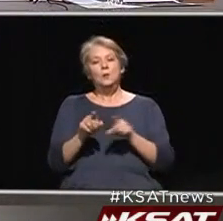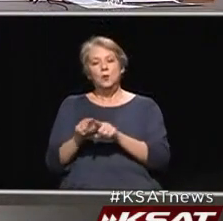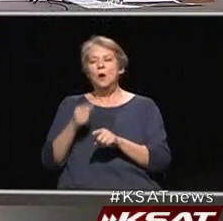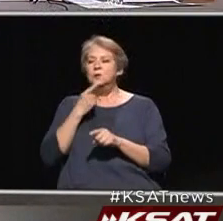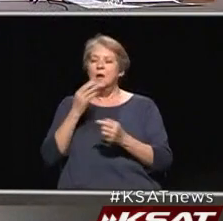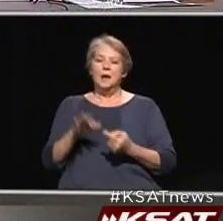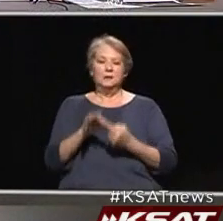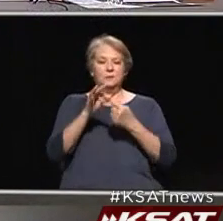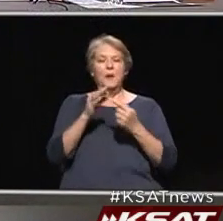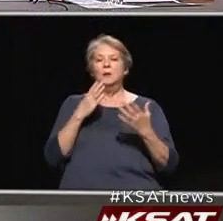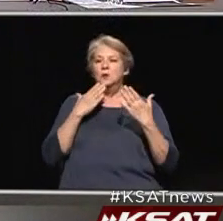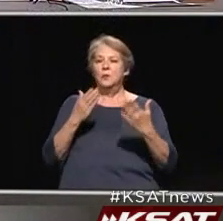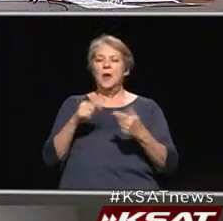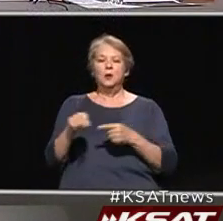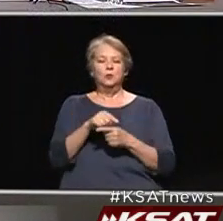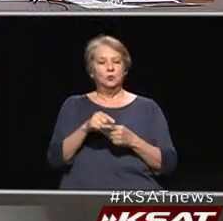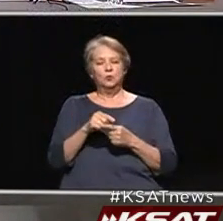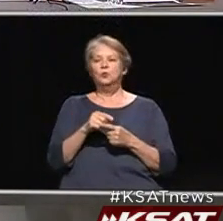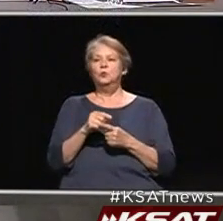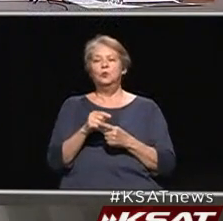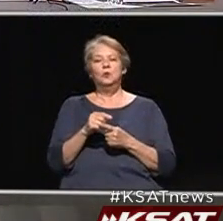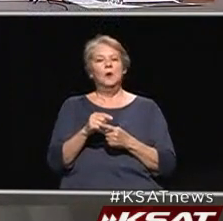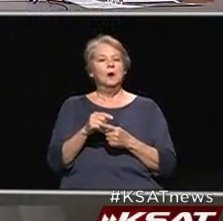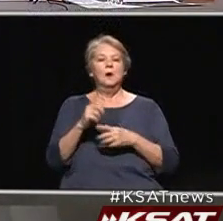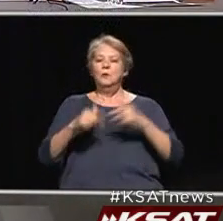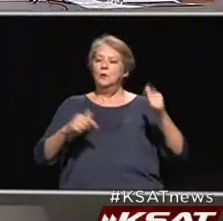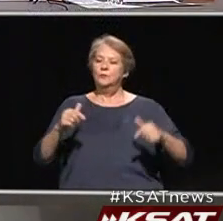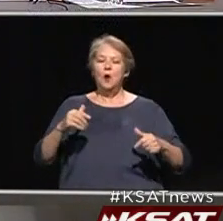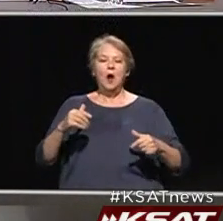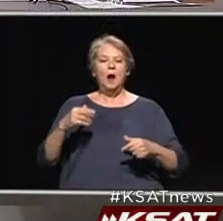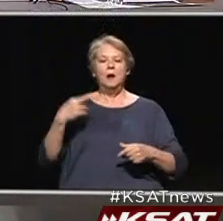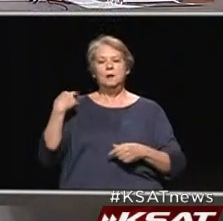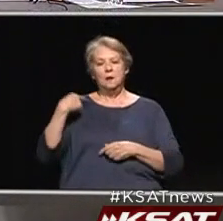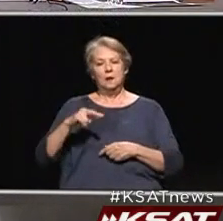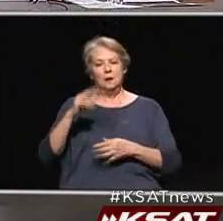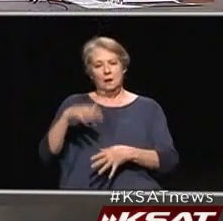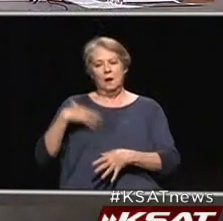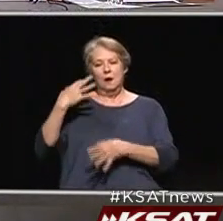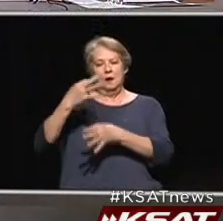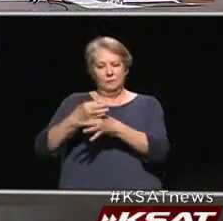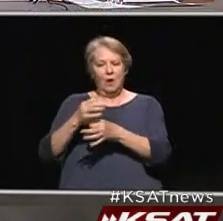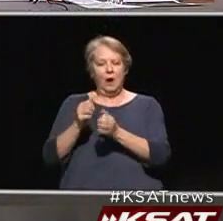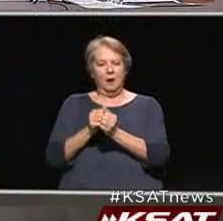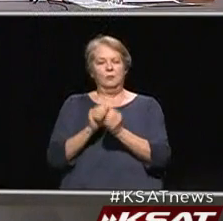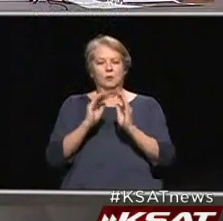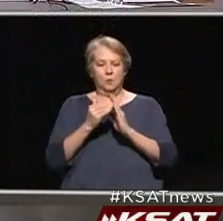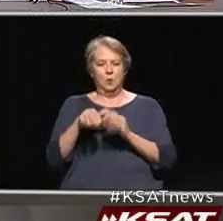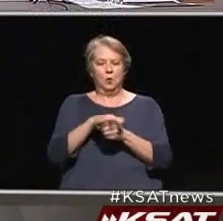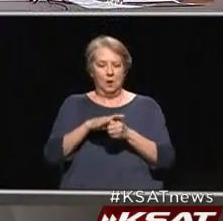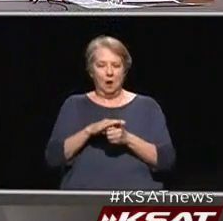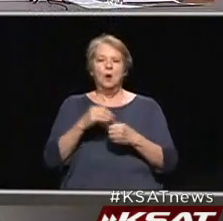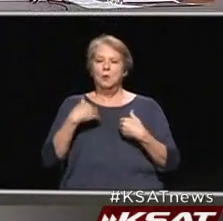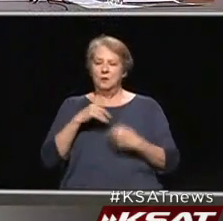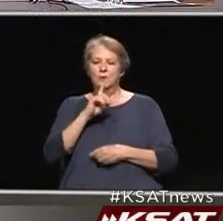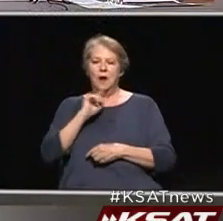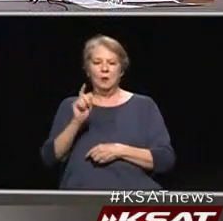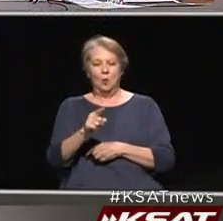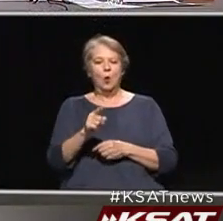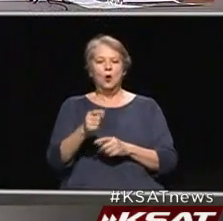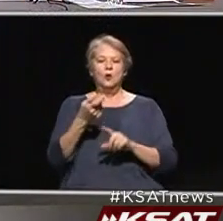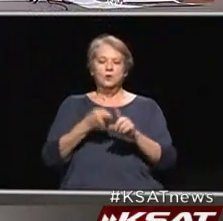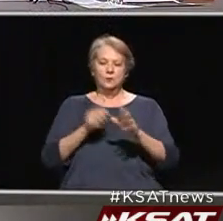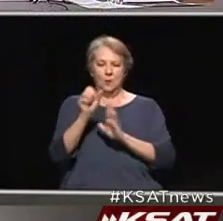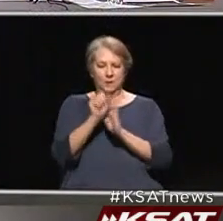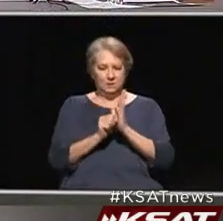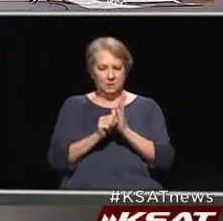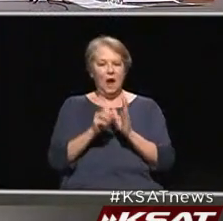special thank you to the vast and diverse faith community here in San Antonio. There has been orders issued from the state